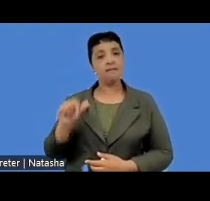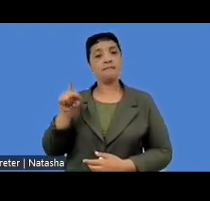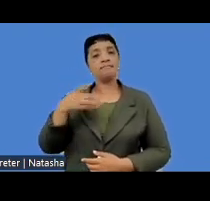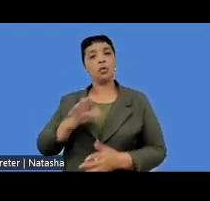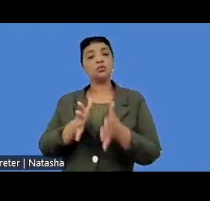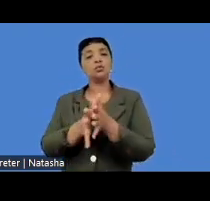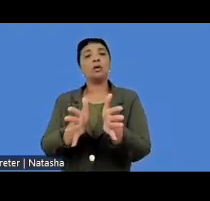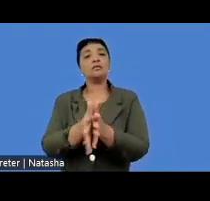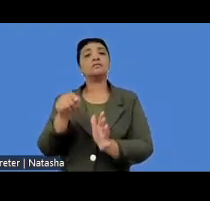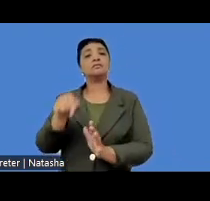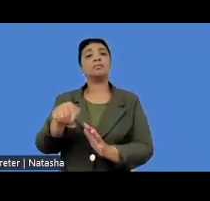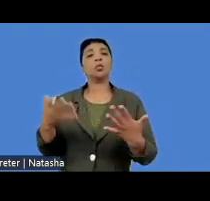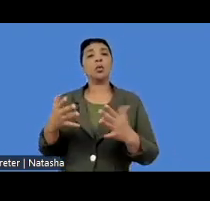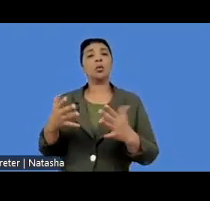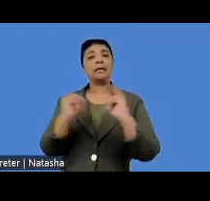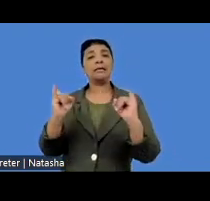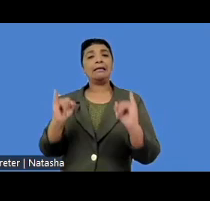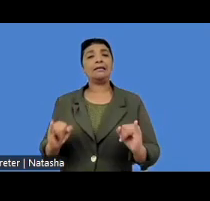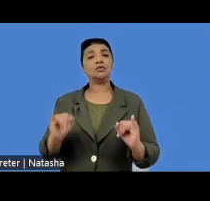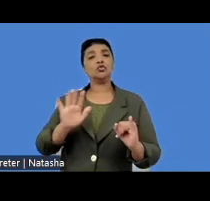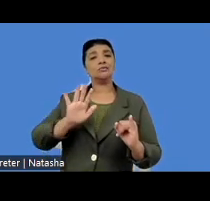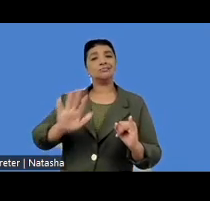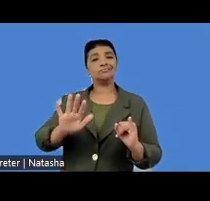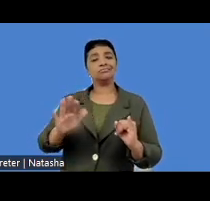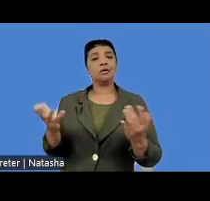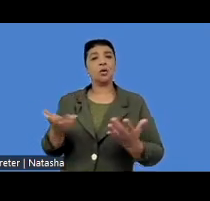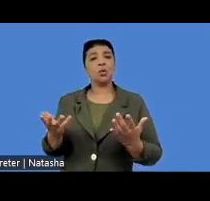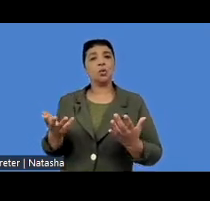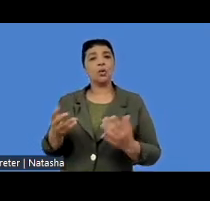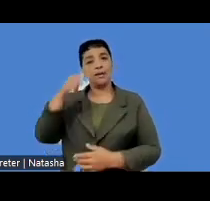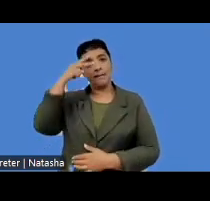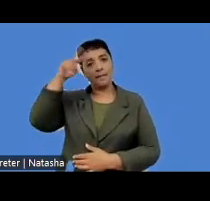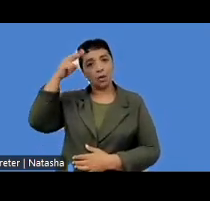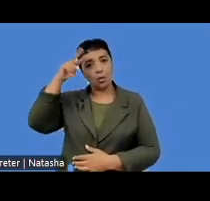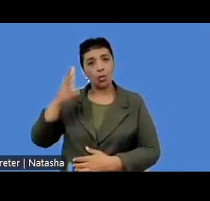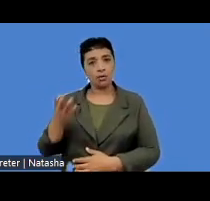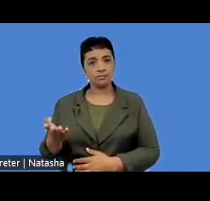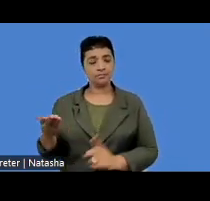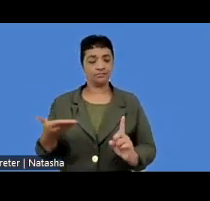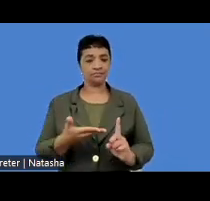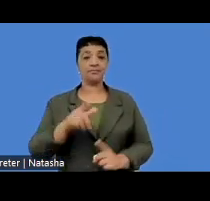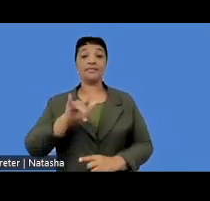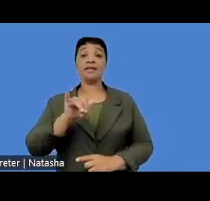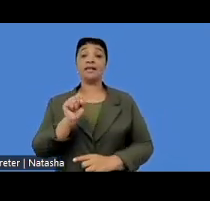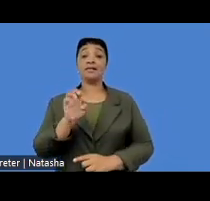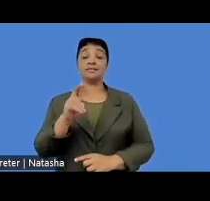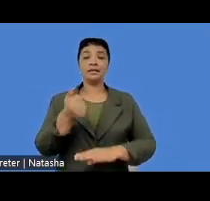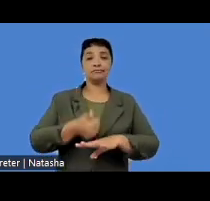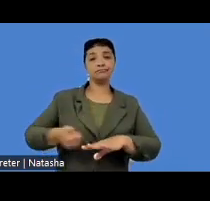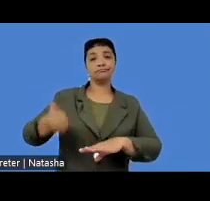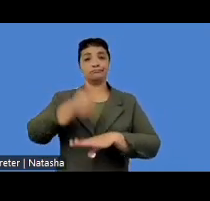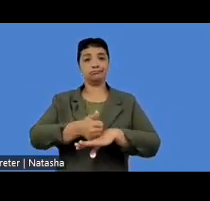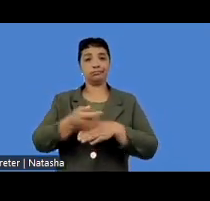disabilities in institutions after Hurricane Otis in Mexico. Lisbeth is the director for Mexico